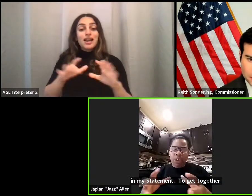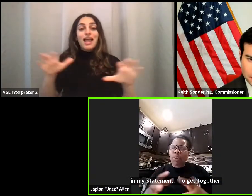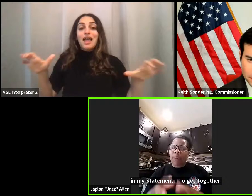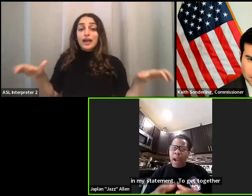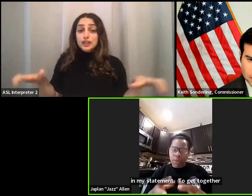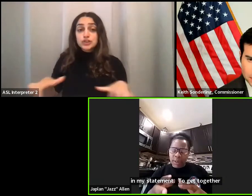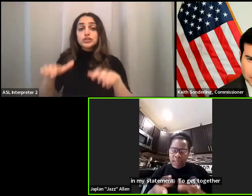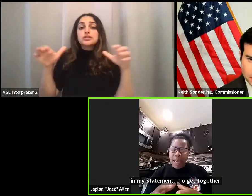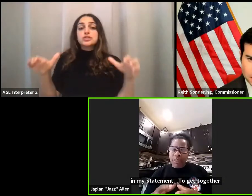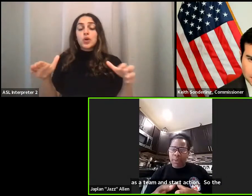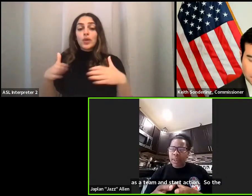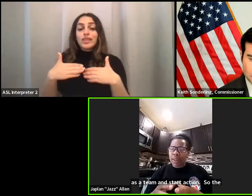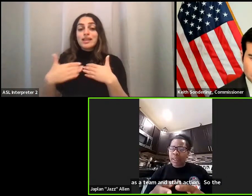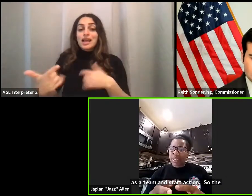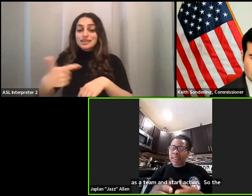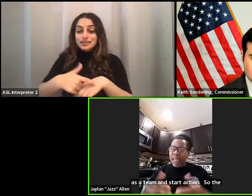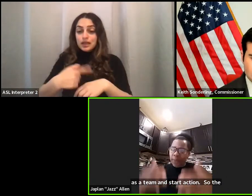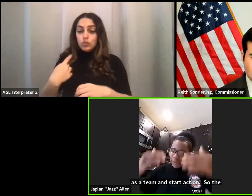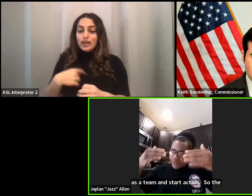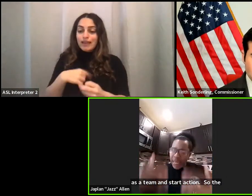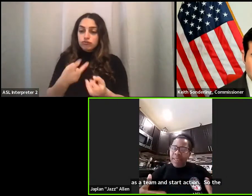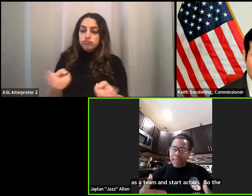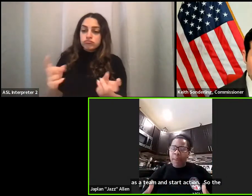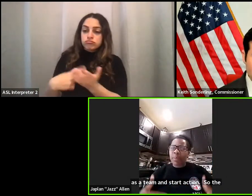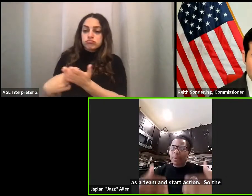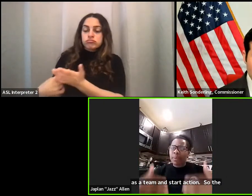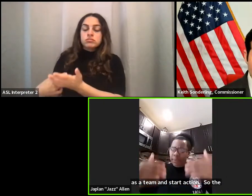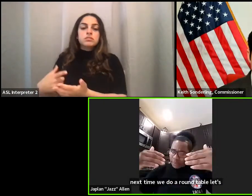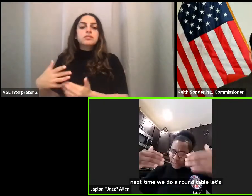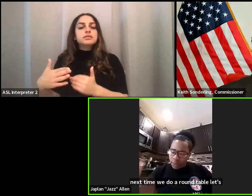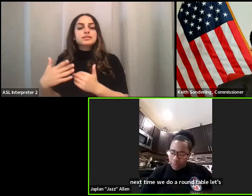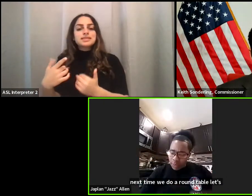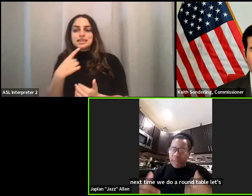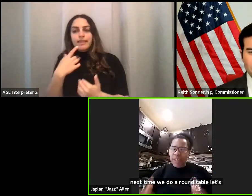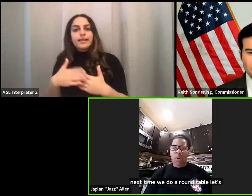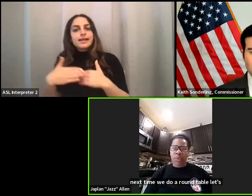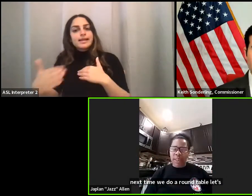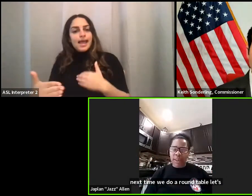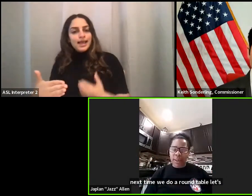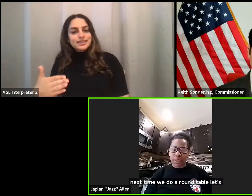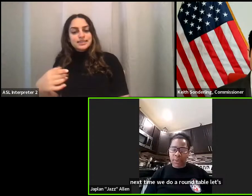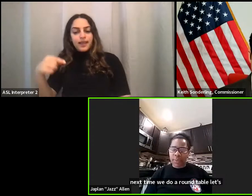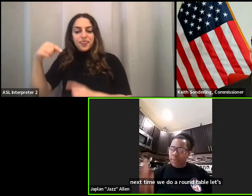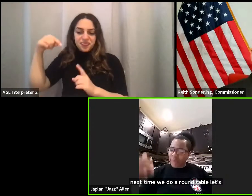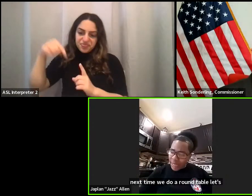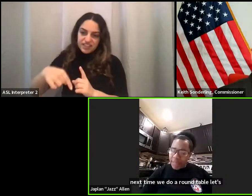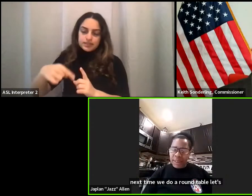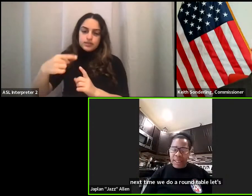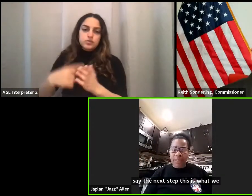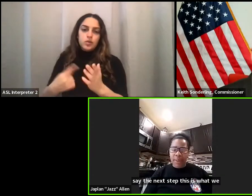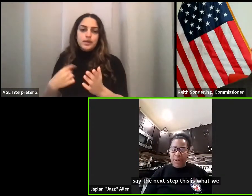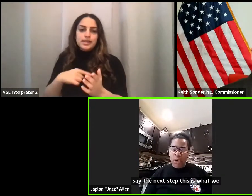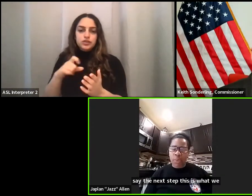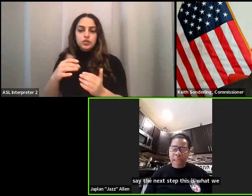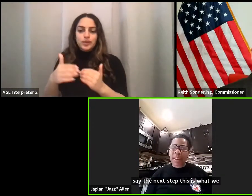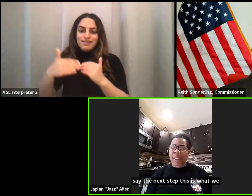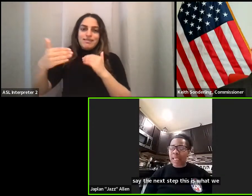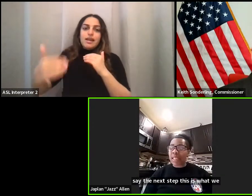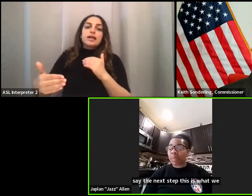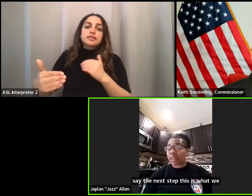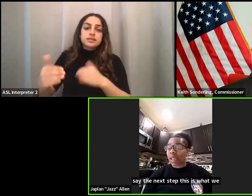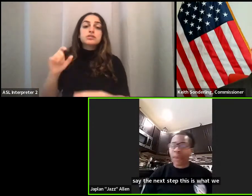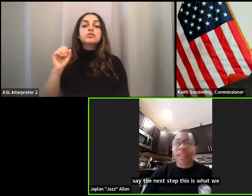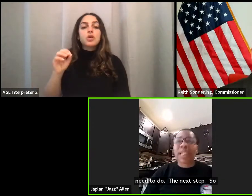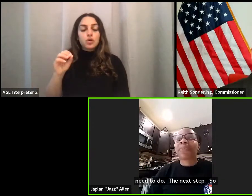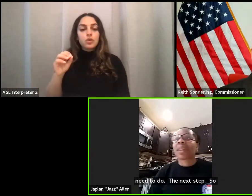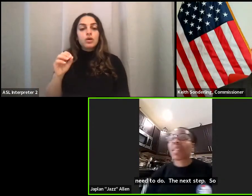time we do a round table let's say the next step this is what we need to do the next step so basically that's